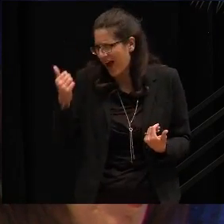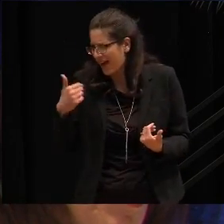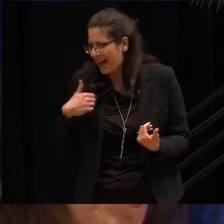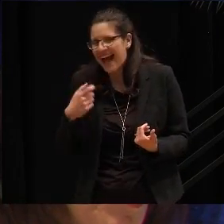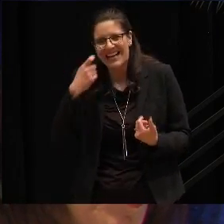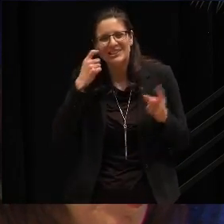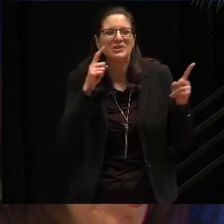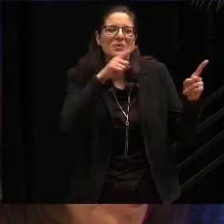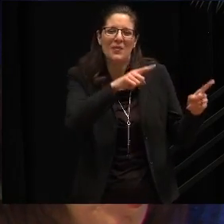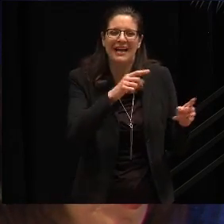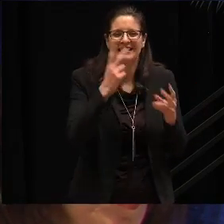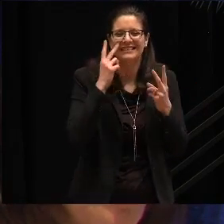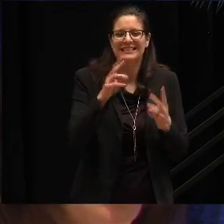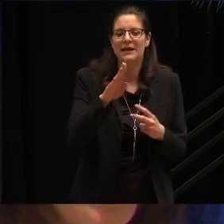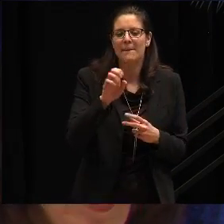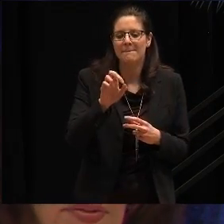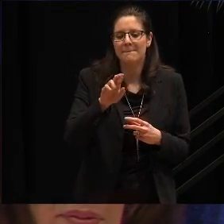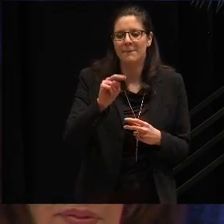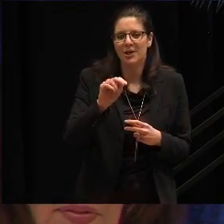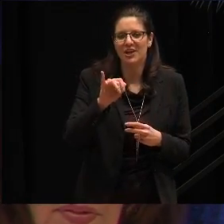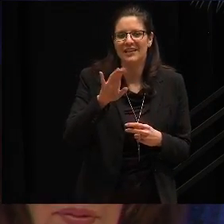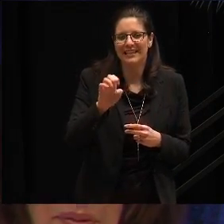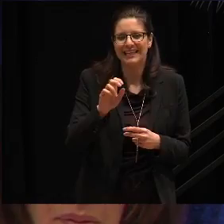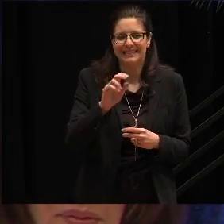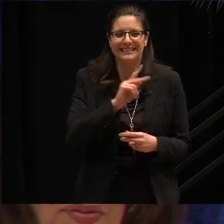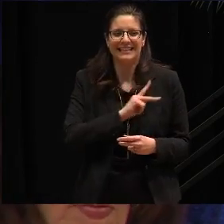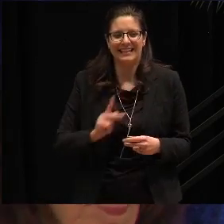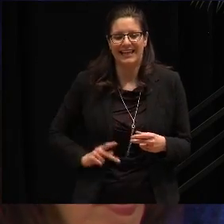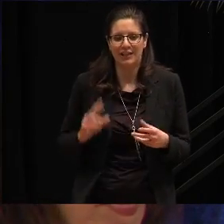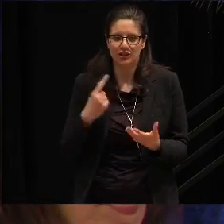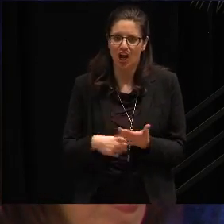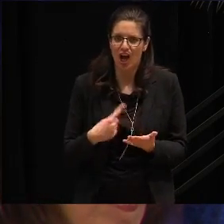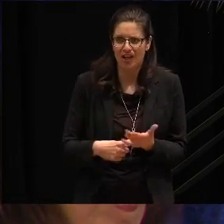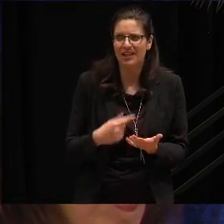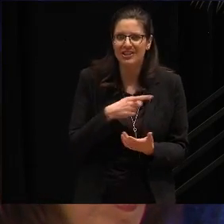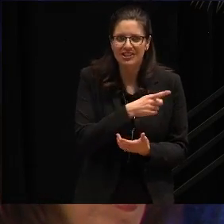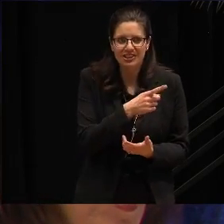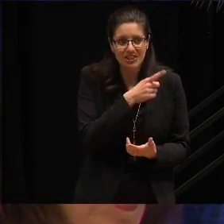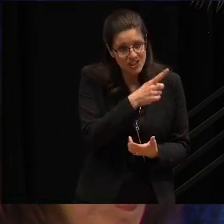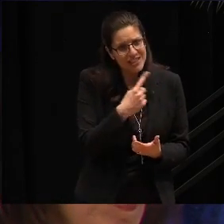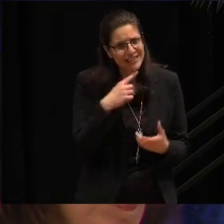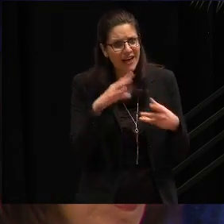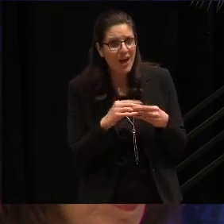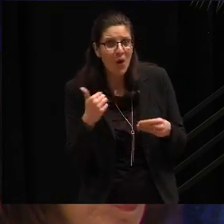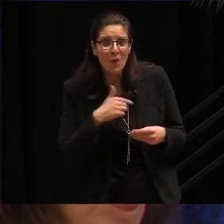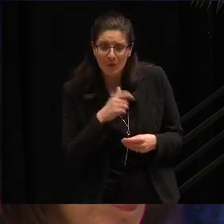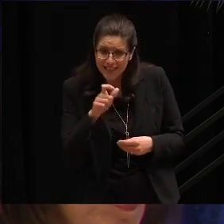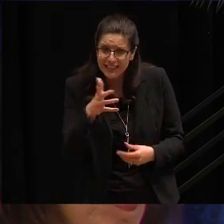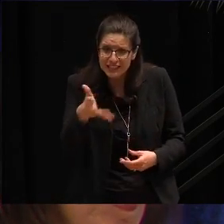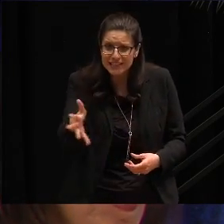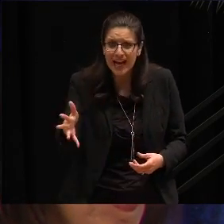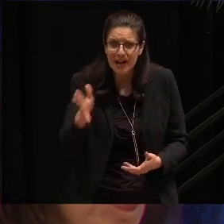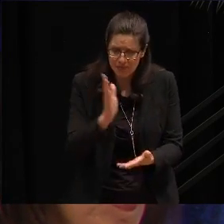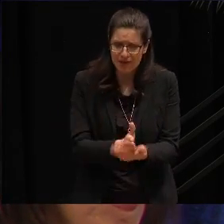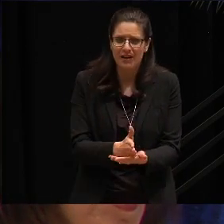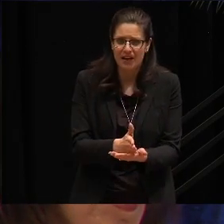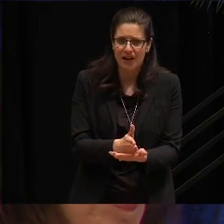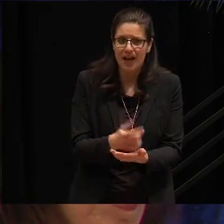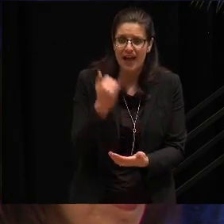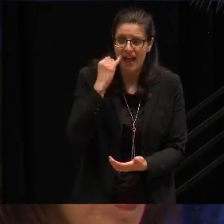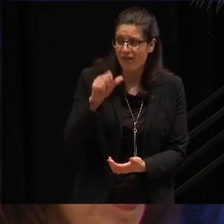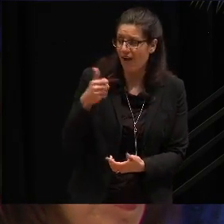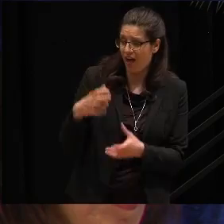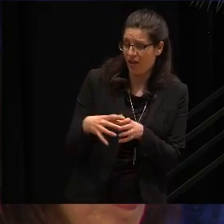a Bernice King's talk, Martin Luther King's daughter, and she said, look, we have to stop dismissing the other